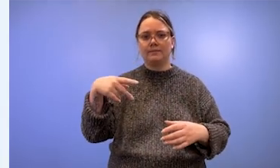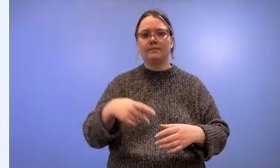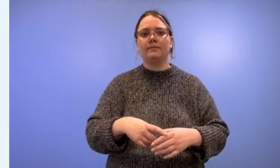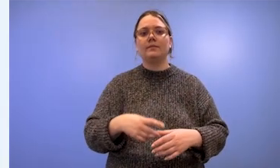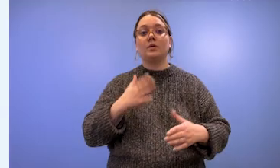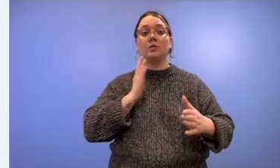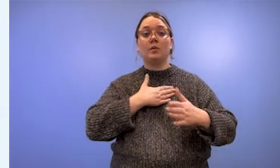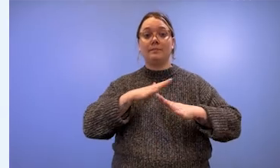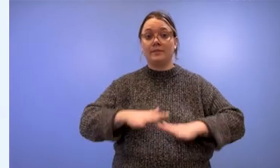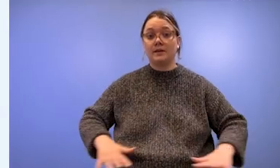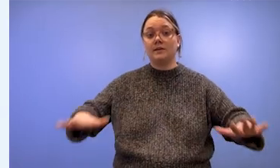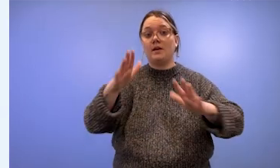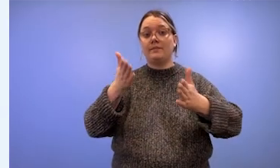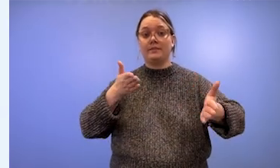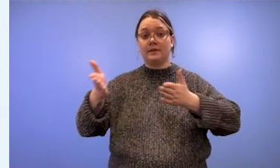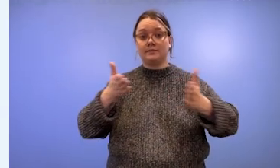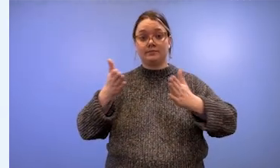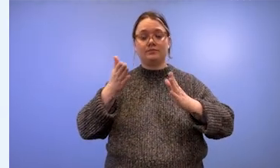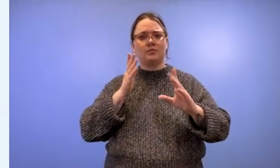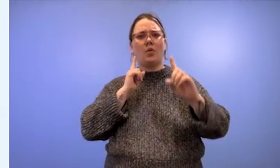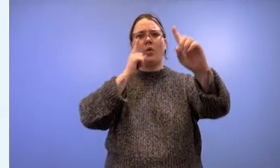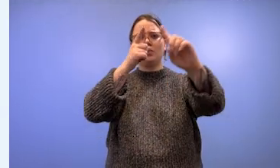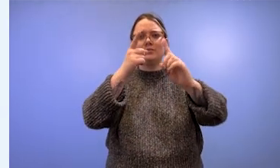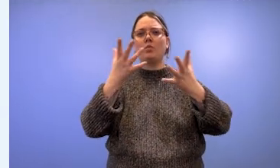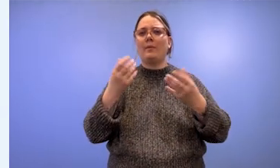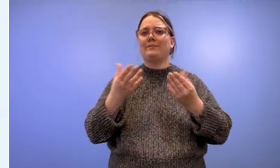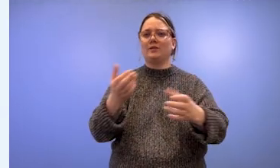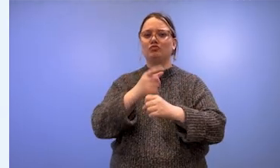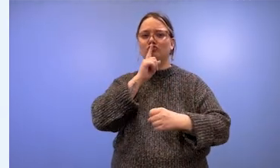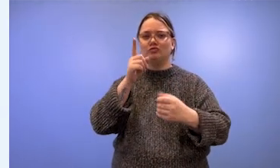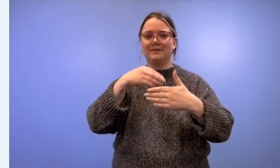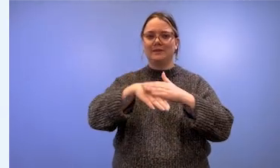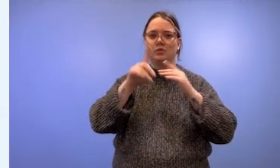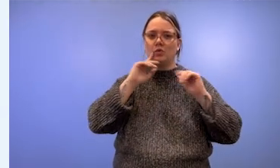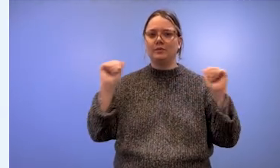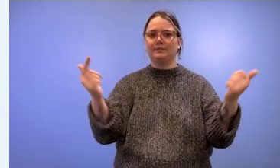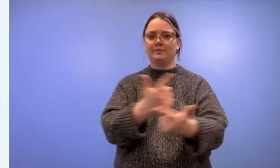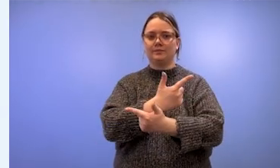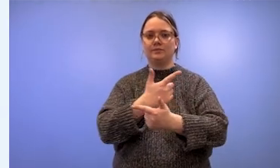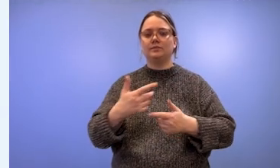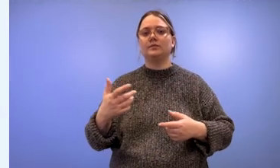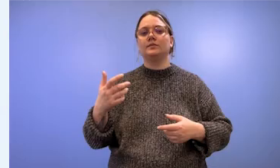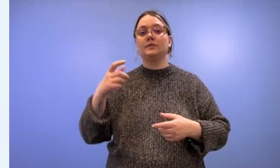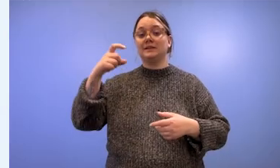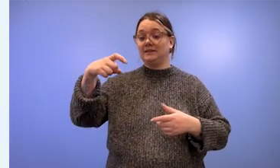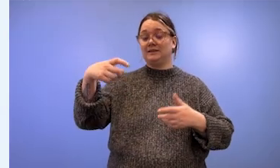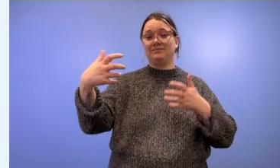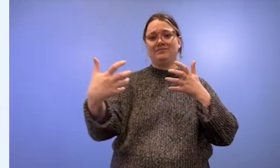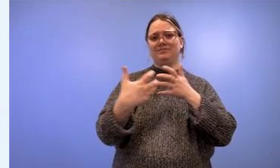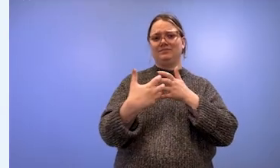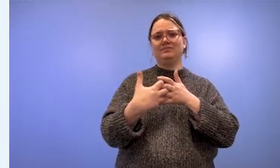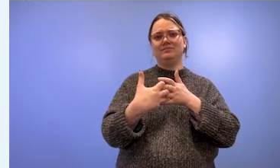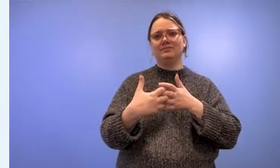is to design our spaces and services so that they're accessible for everyone in order to reduce the need for accommodations.